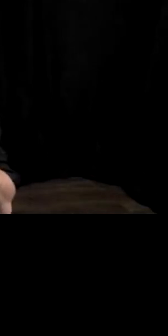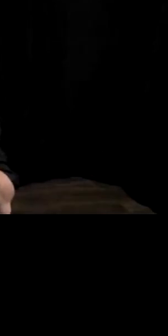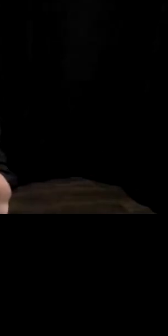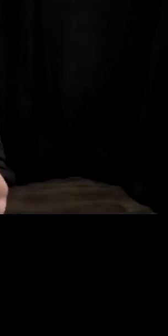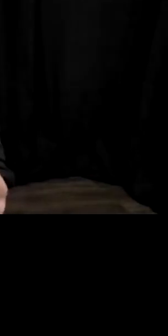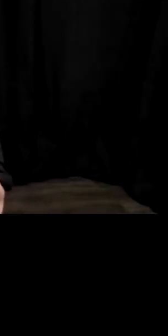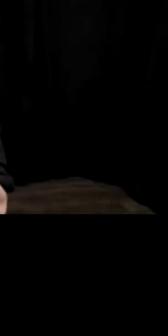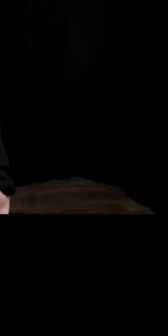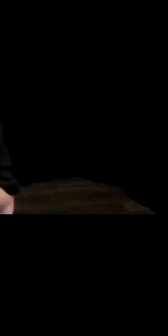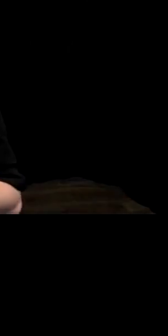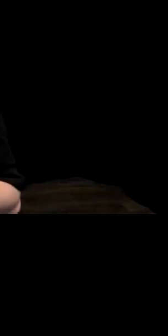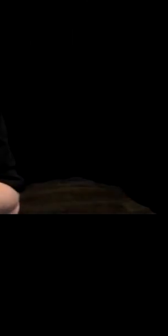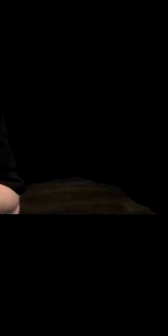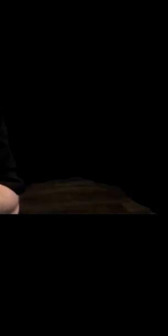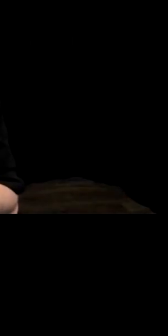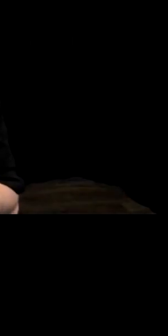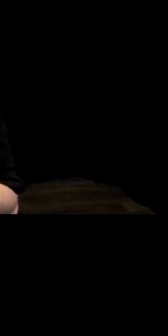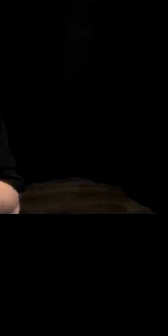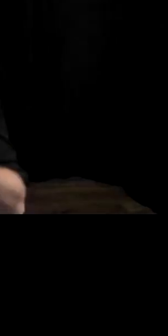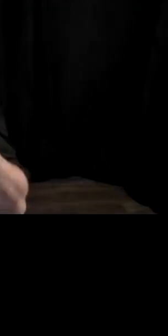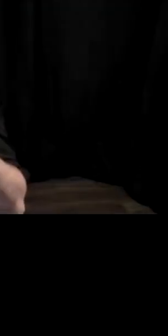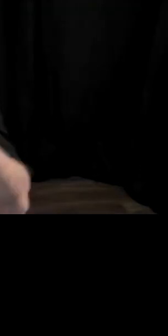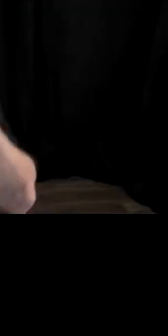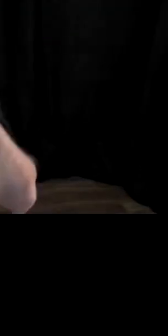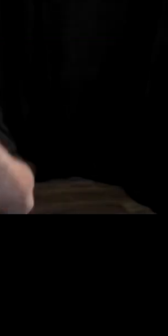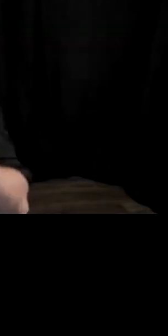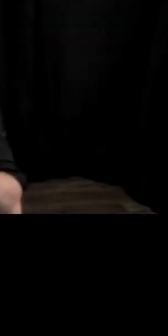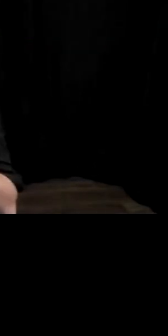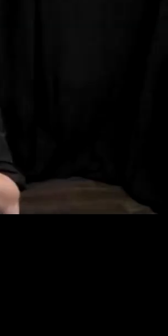week, the president's